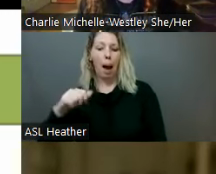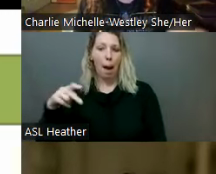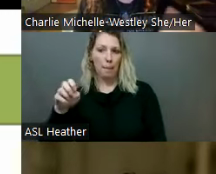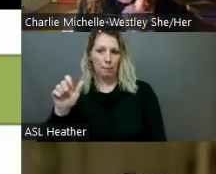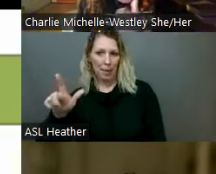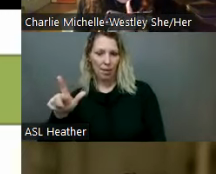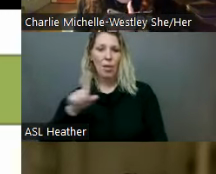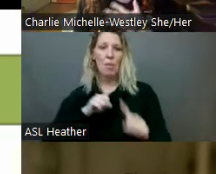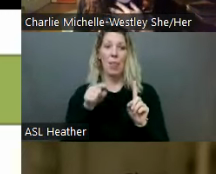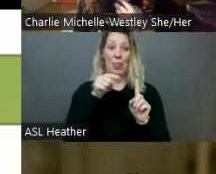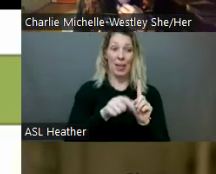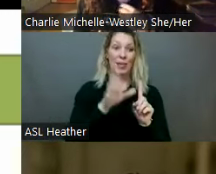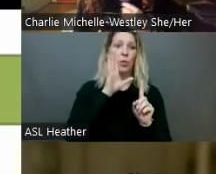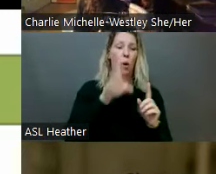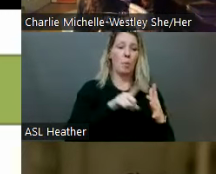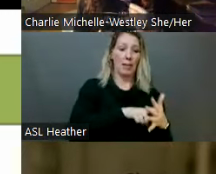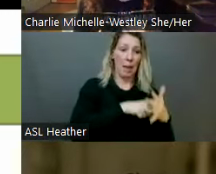from the beginning to the very end.